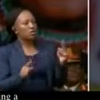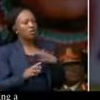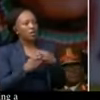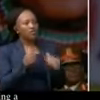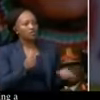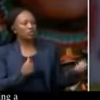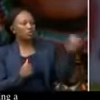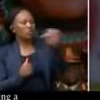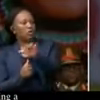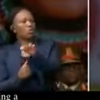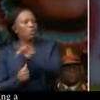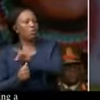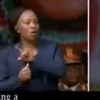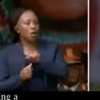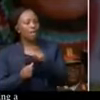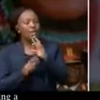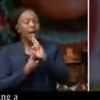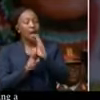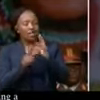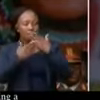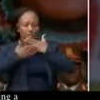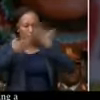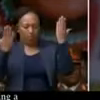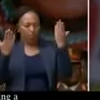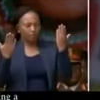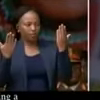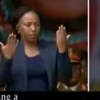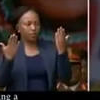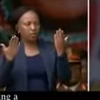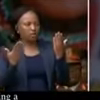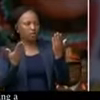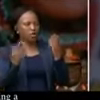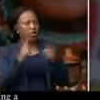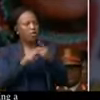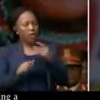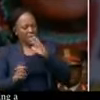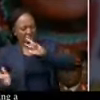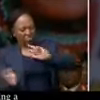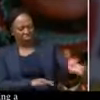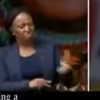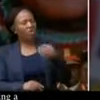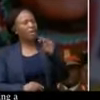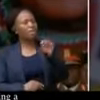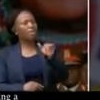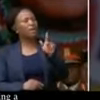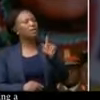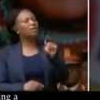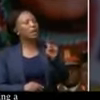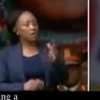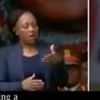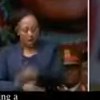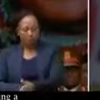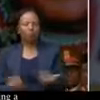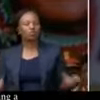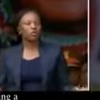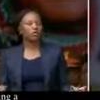back because we don't have answers without you. Those who isolated you in Marikana, they are here.